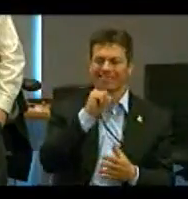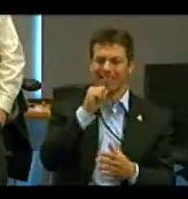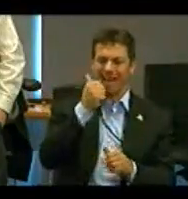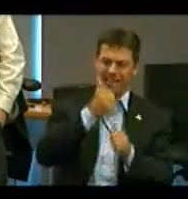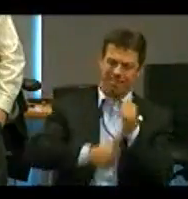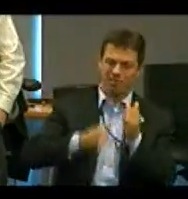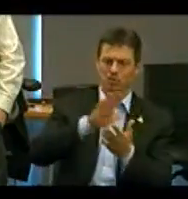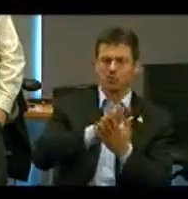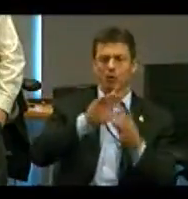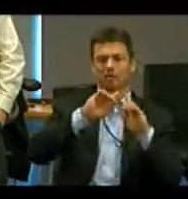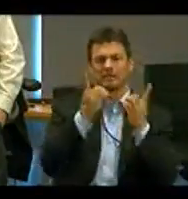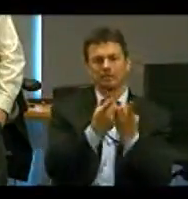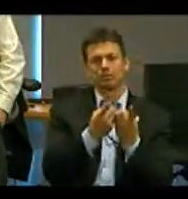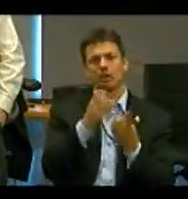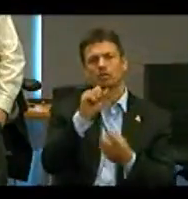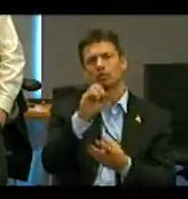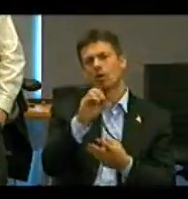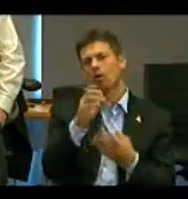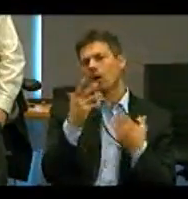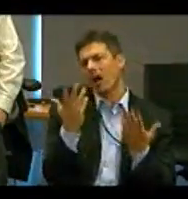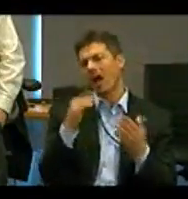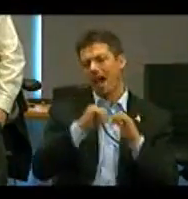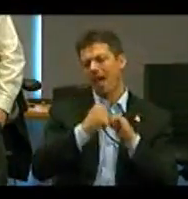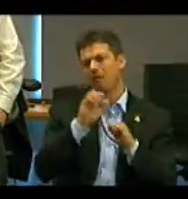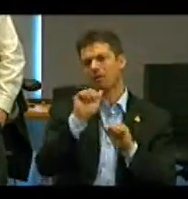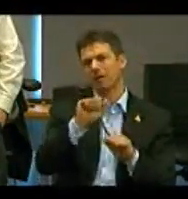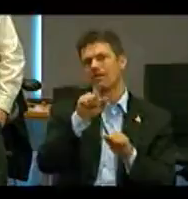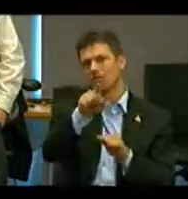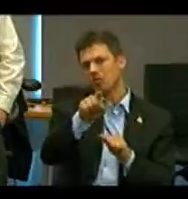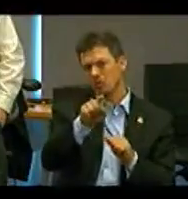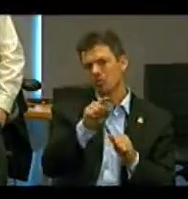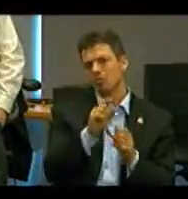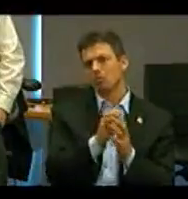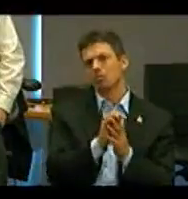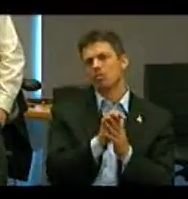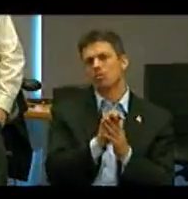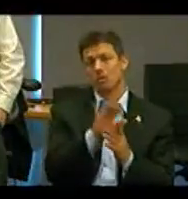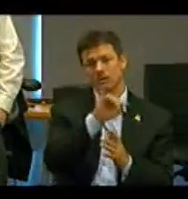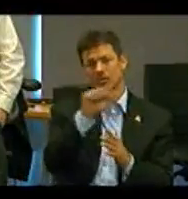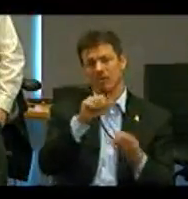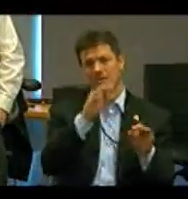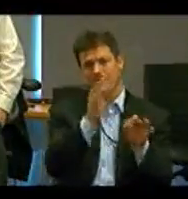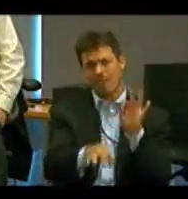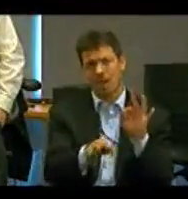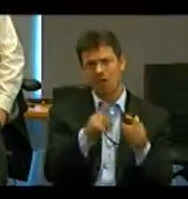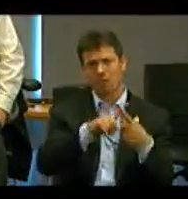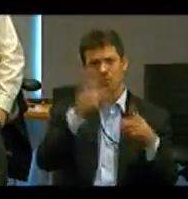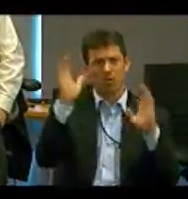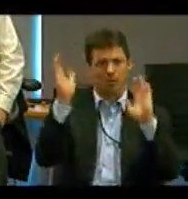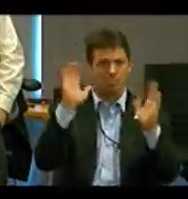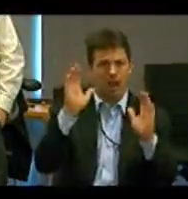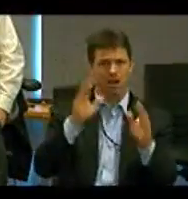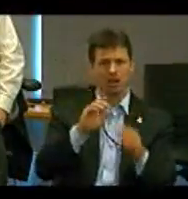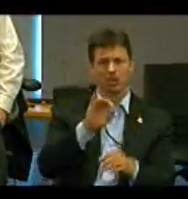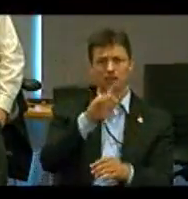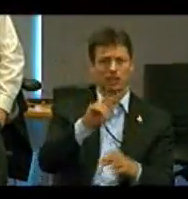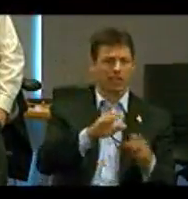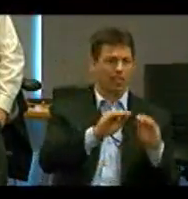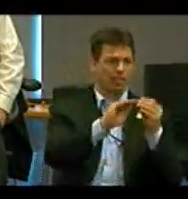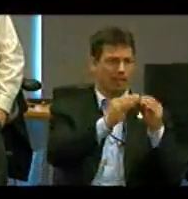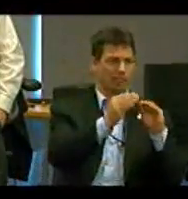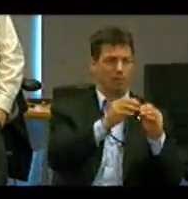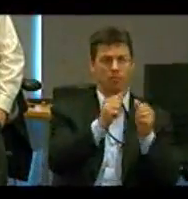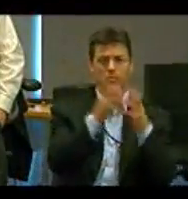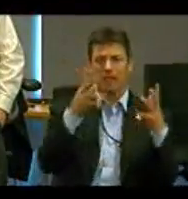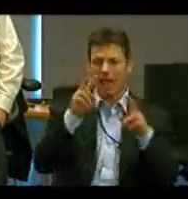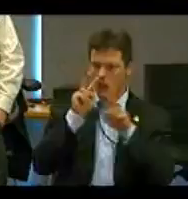district. So how can you, is it fair to compare just numbers without